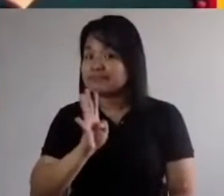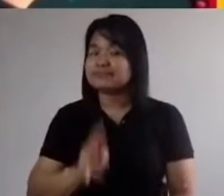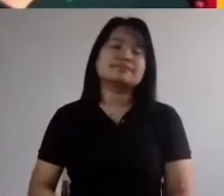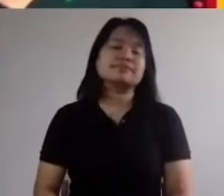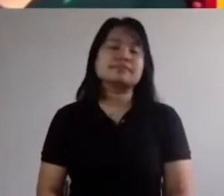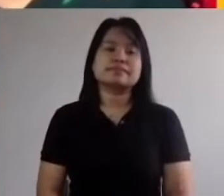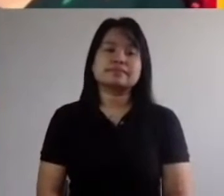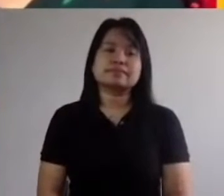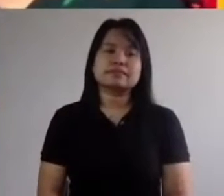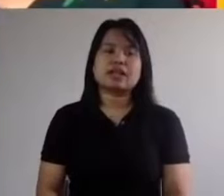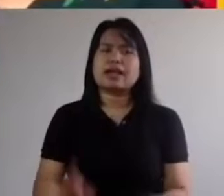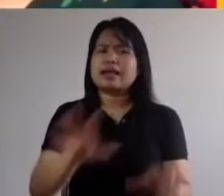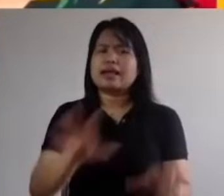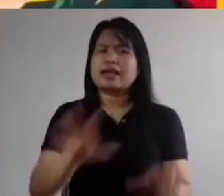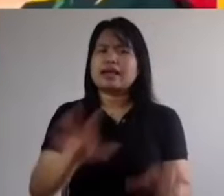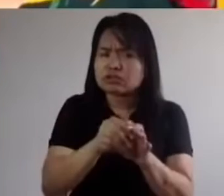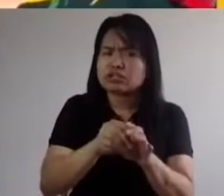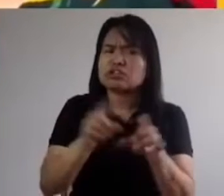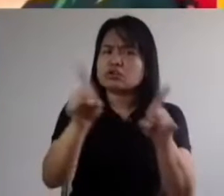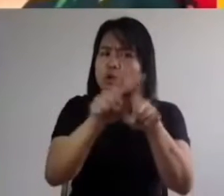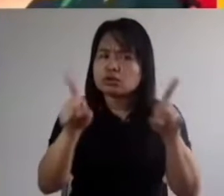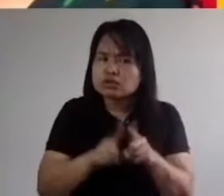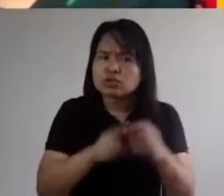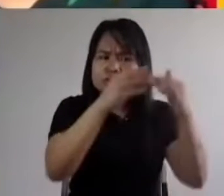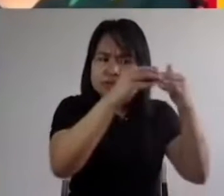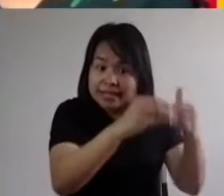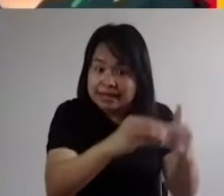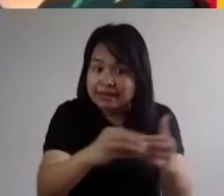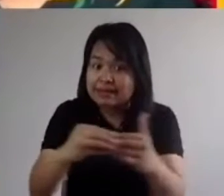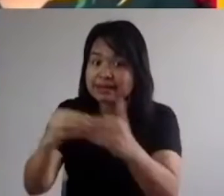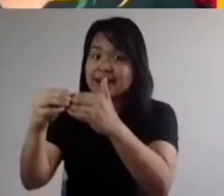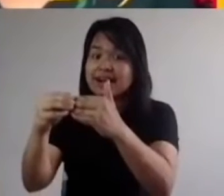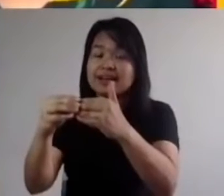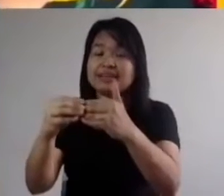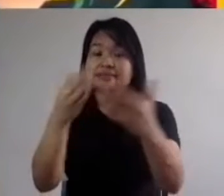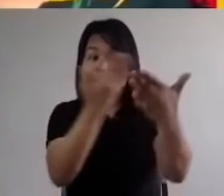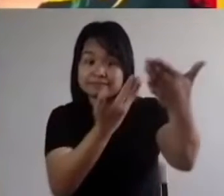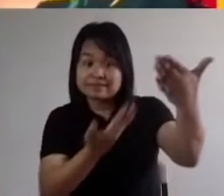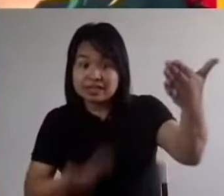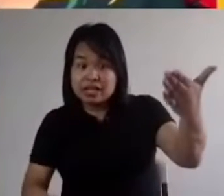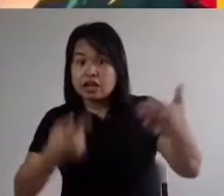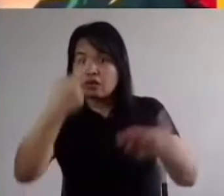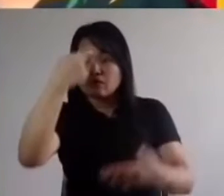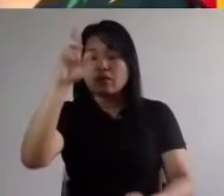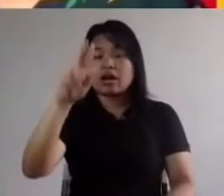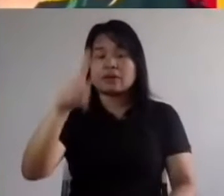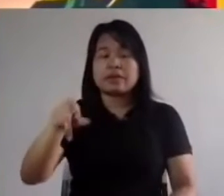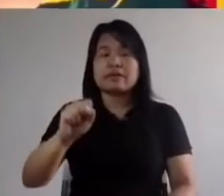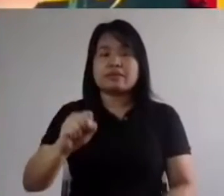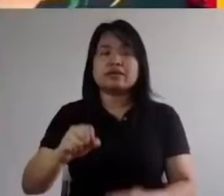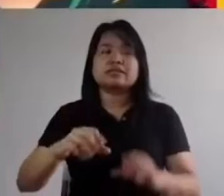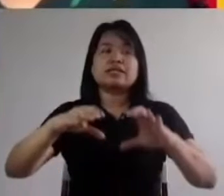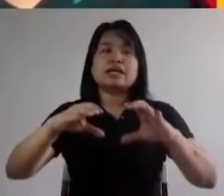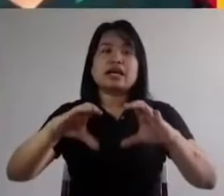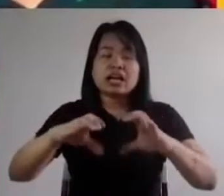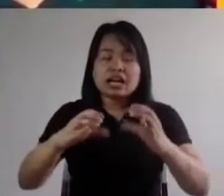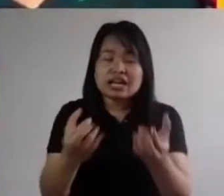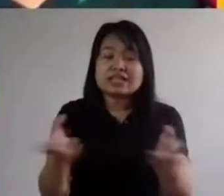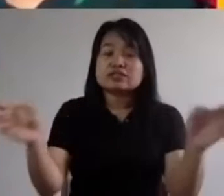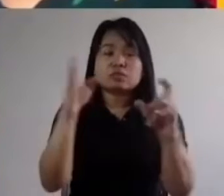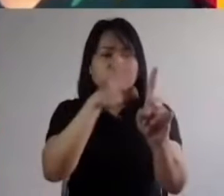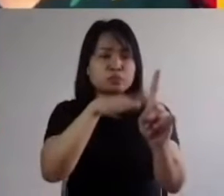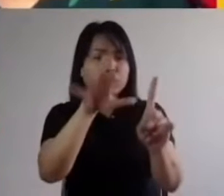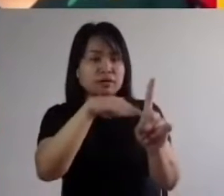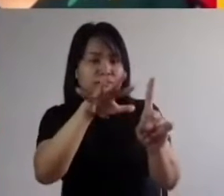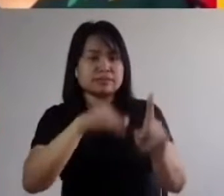Included also are the guidelines for the RPMS alternative classroom observation given our context in